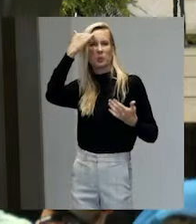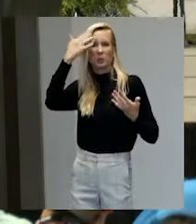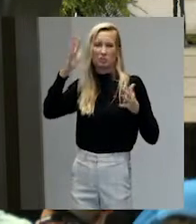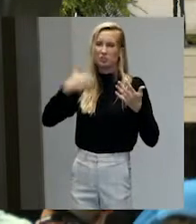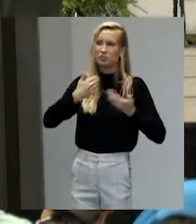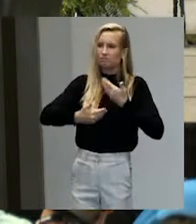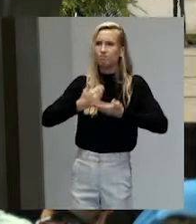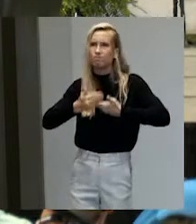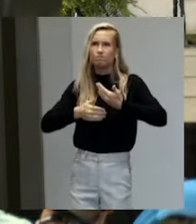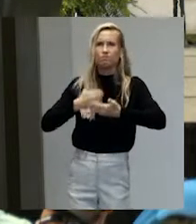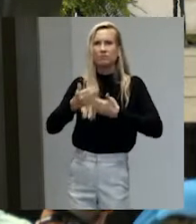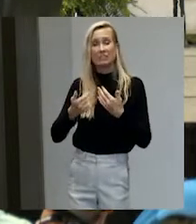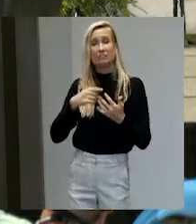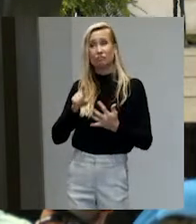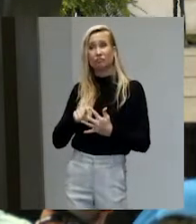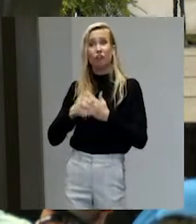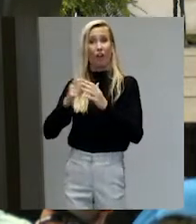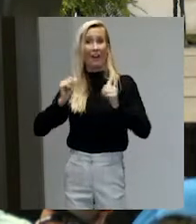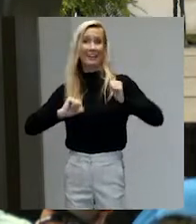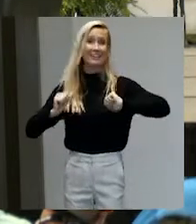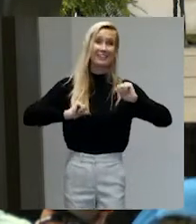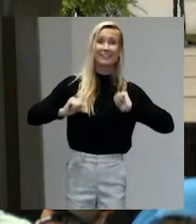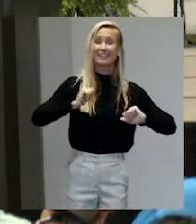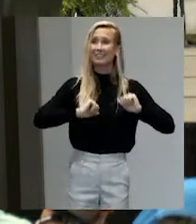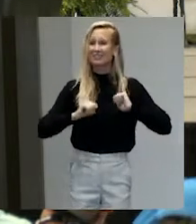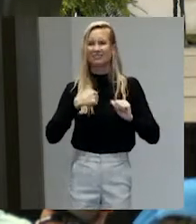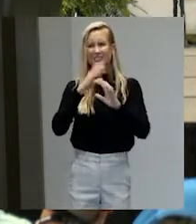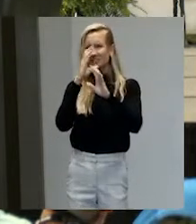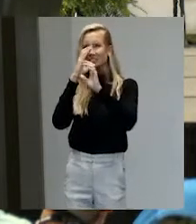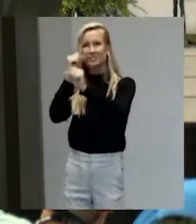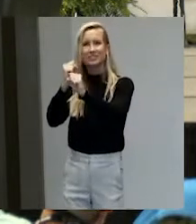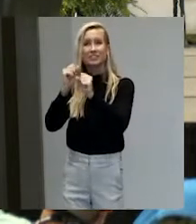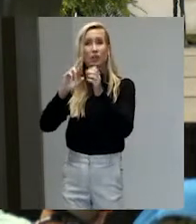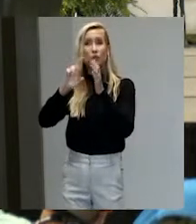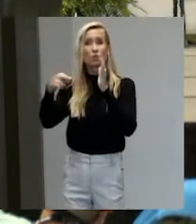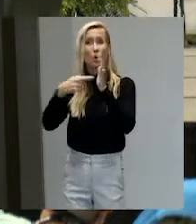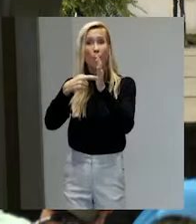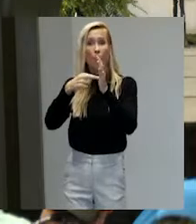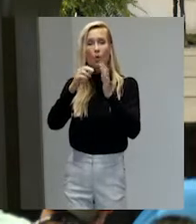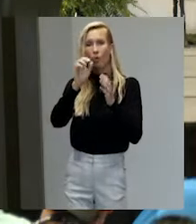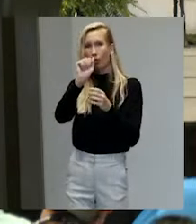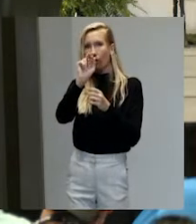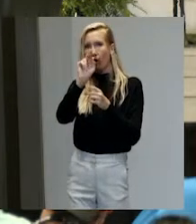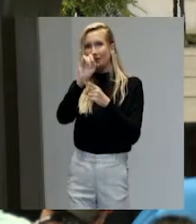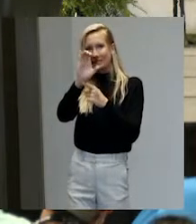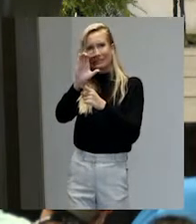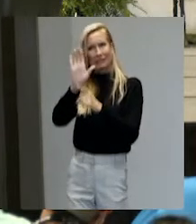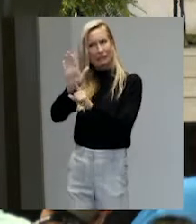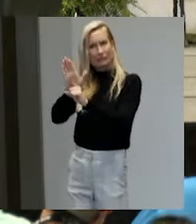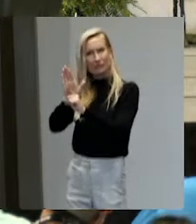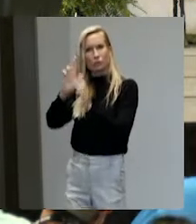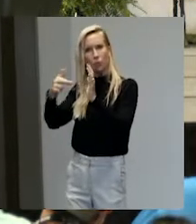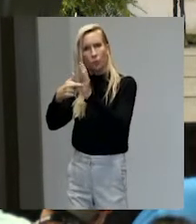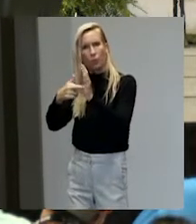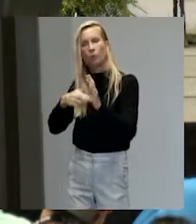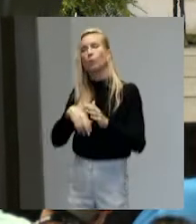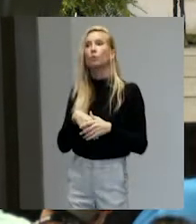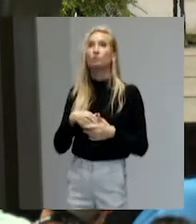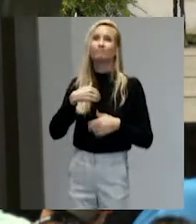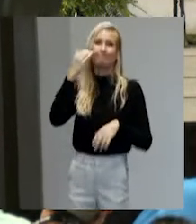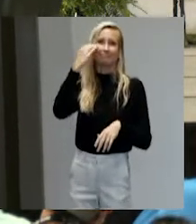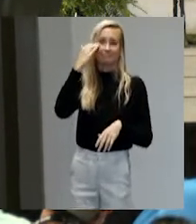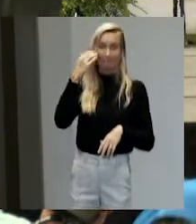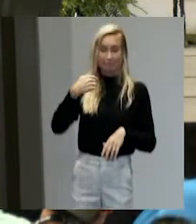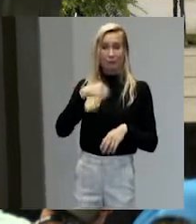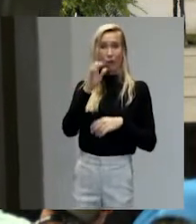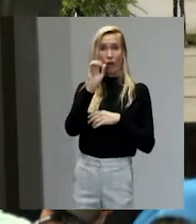was always really drawn to autistic roles. Typecasting obviously is a thing, but also because there is so much variety in playing individuals